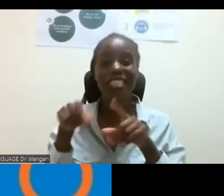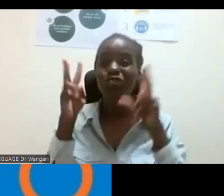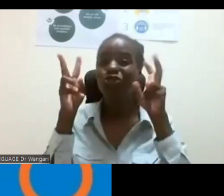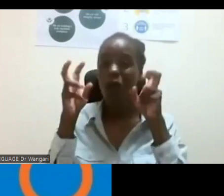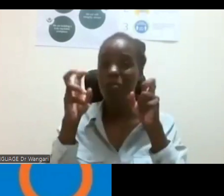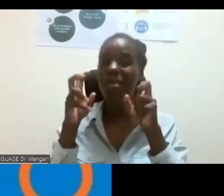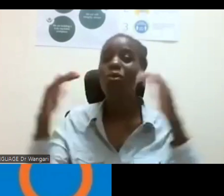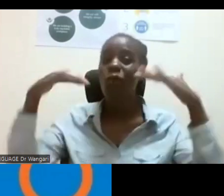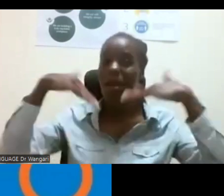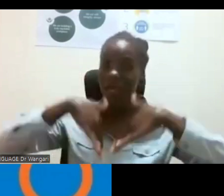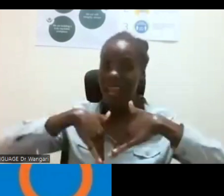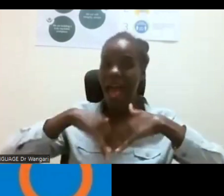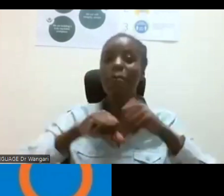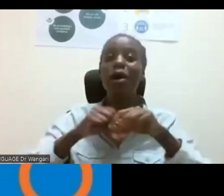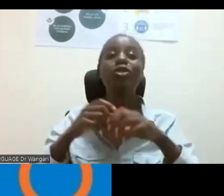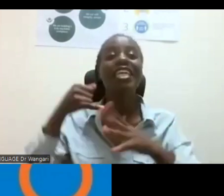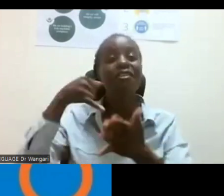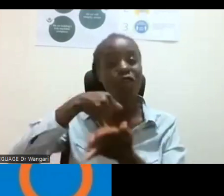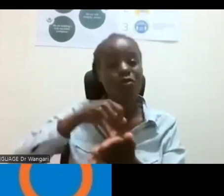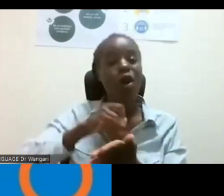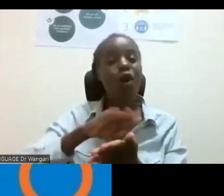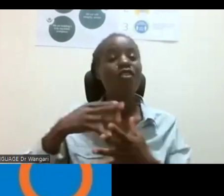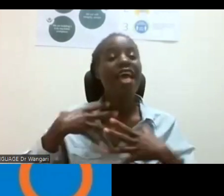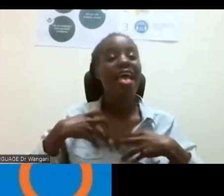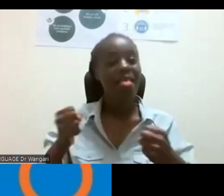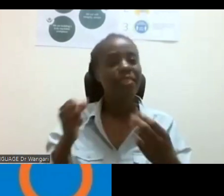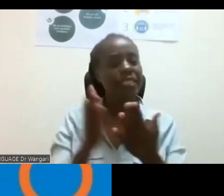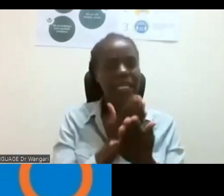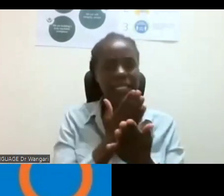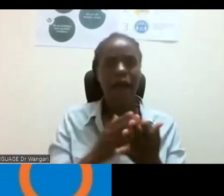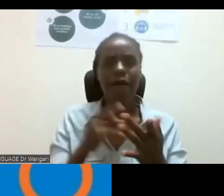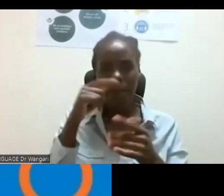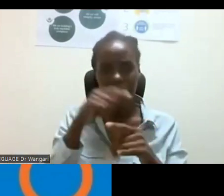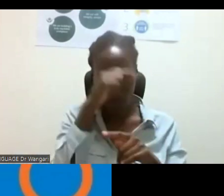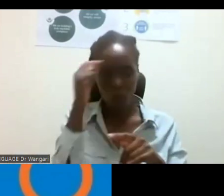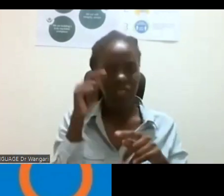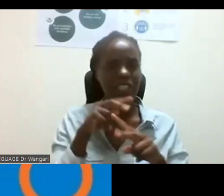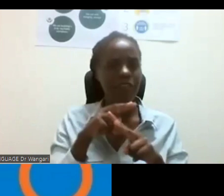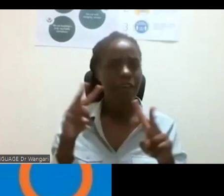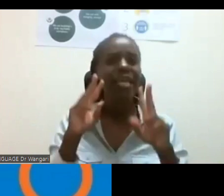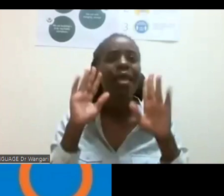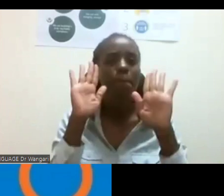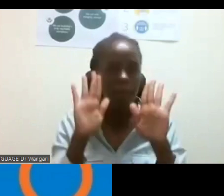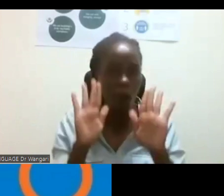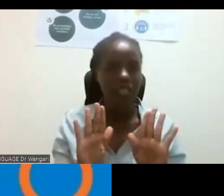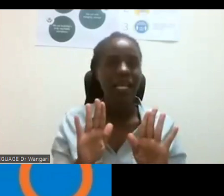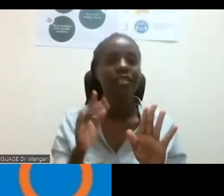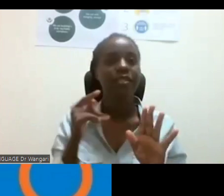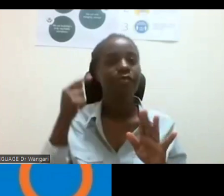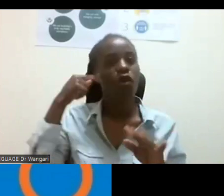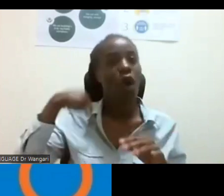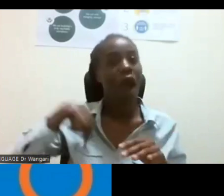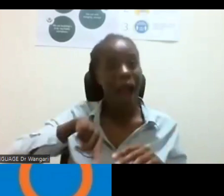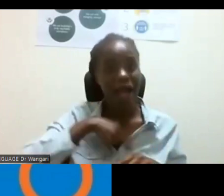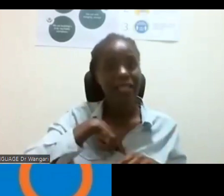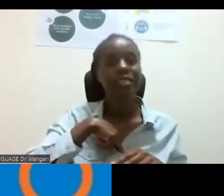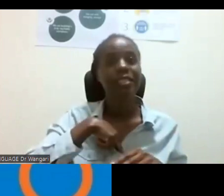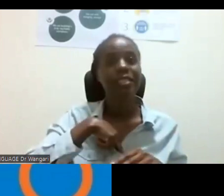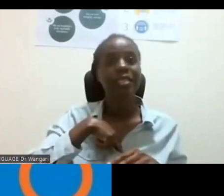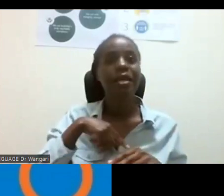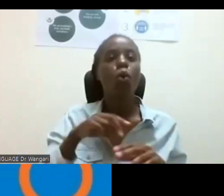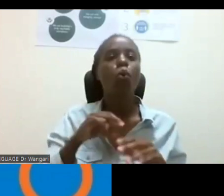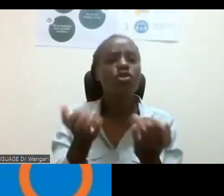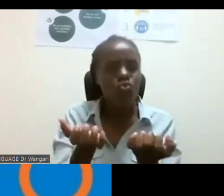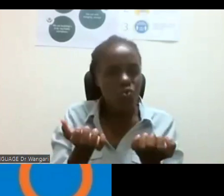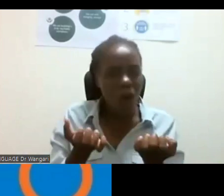involvement of the health sector, because this is something that is really important to us, and this is something that we've been working strongly to try to bring